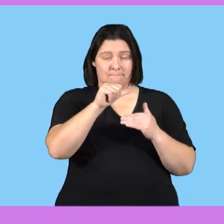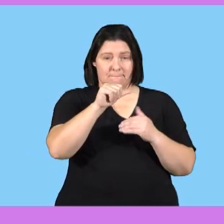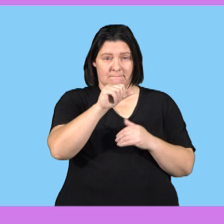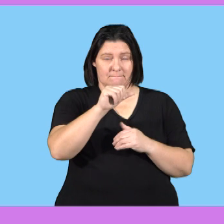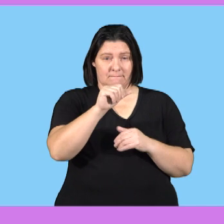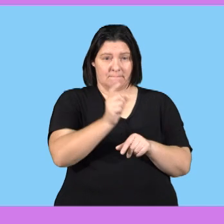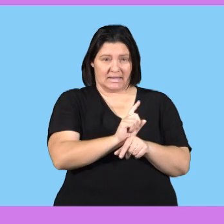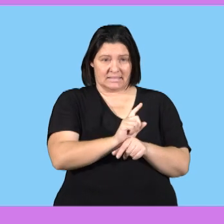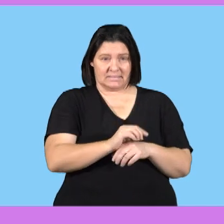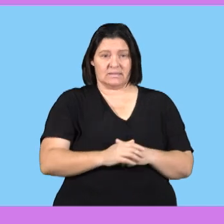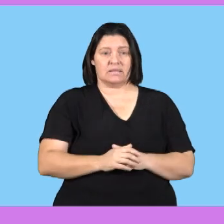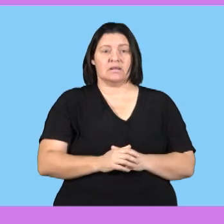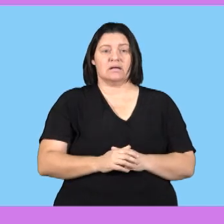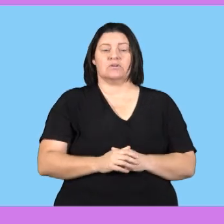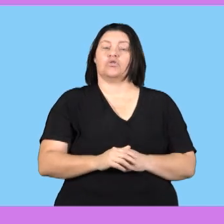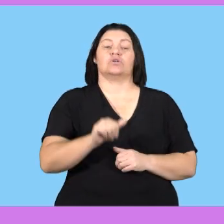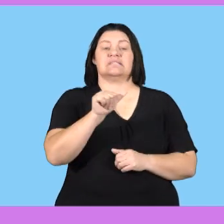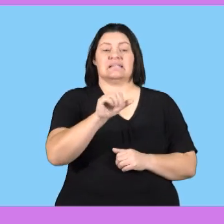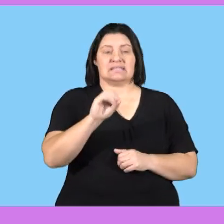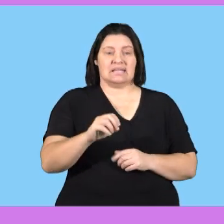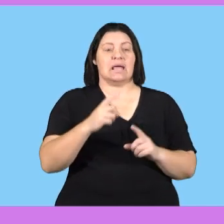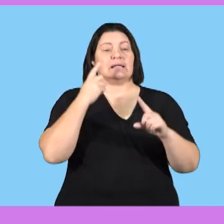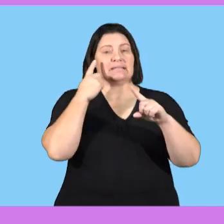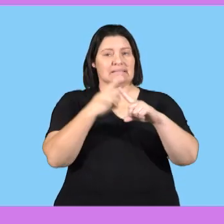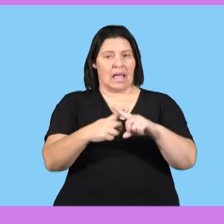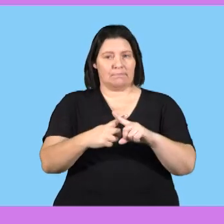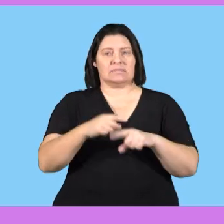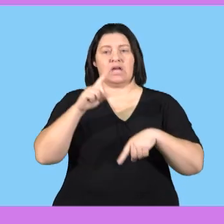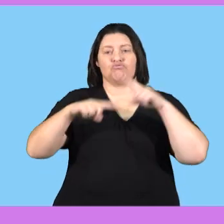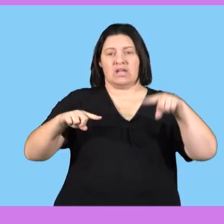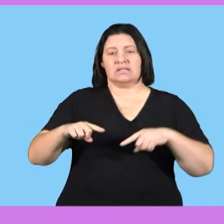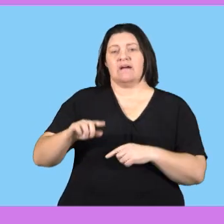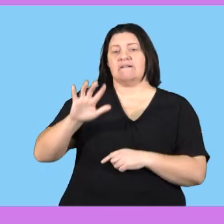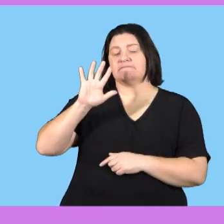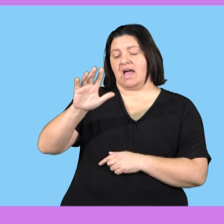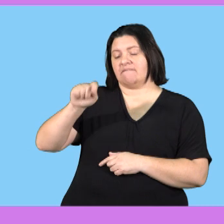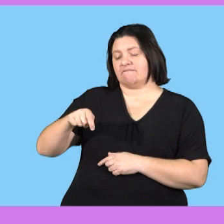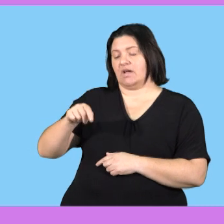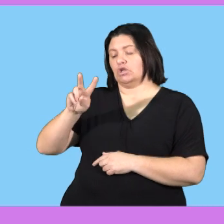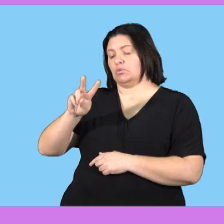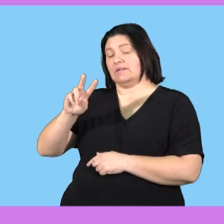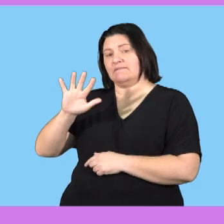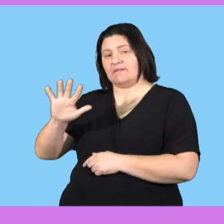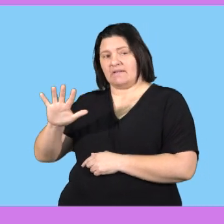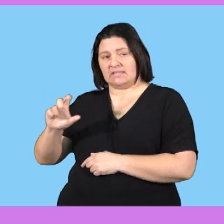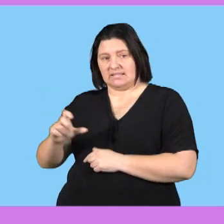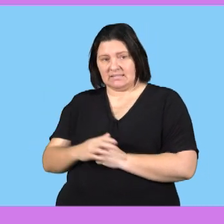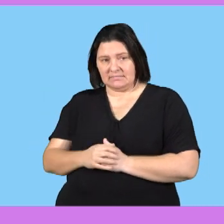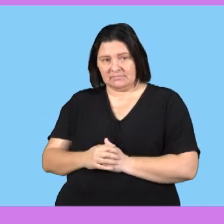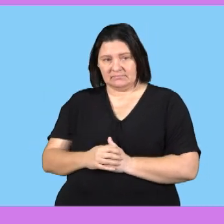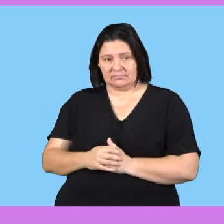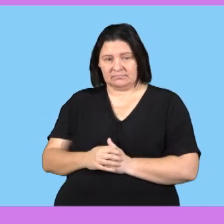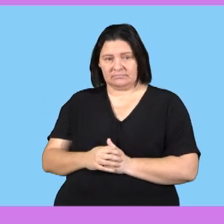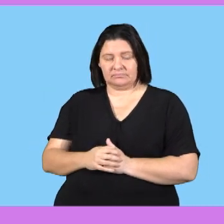month. So therefore, I'm going to say 60 minutes multiplied by the rate of 5 Rand and